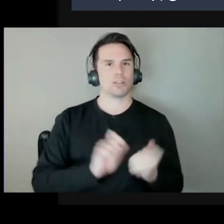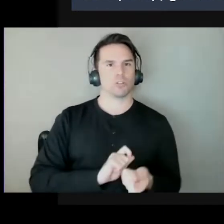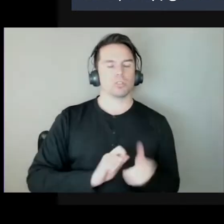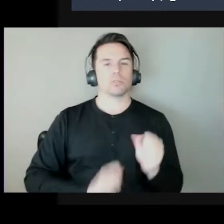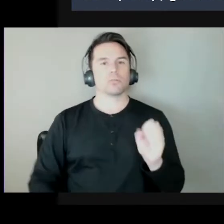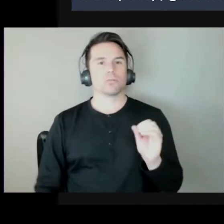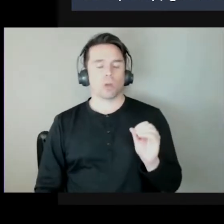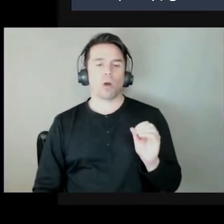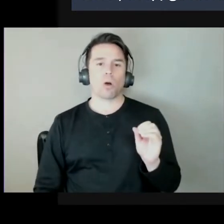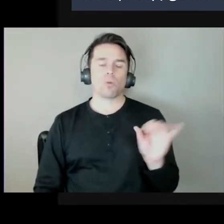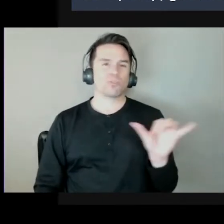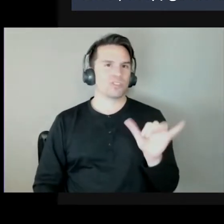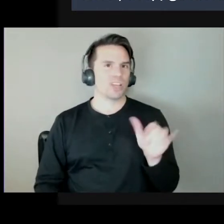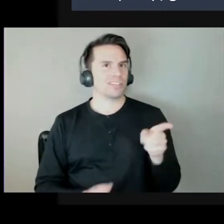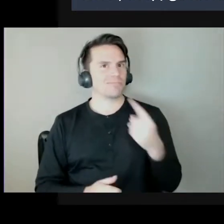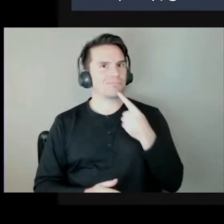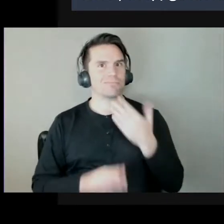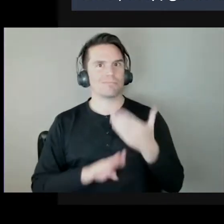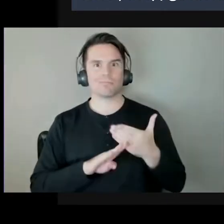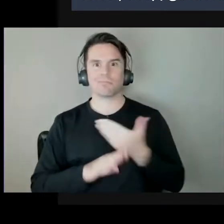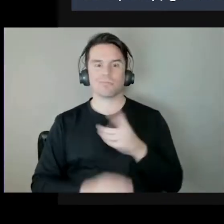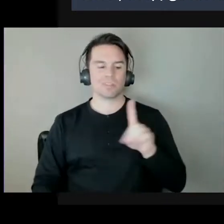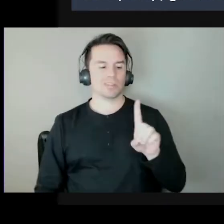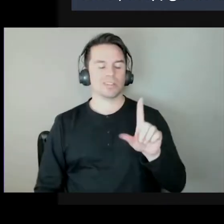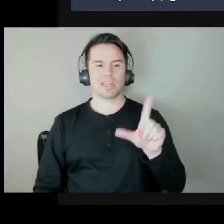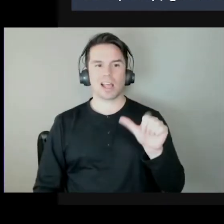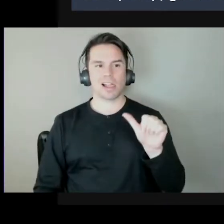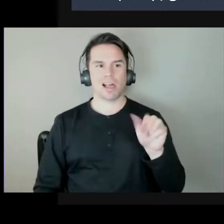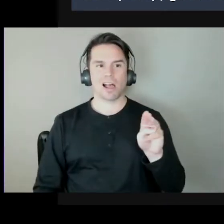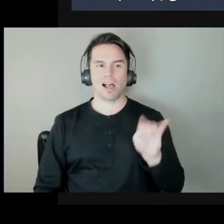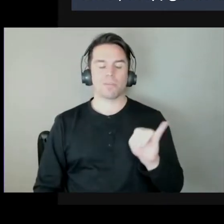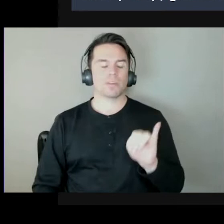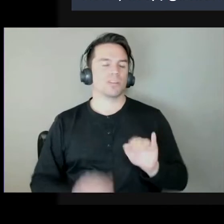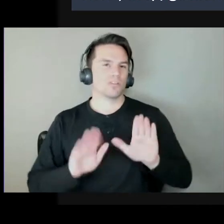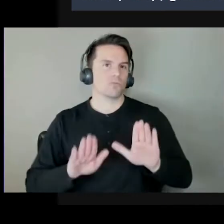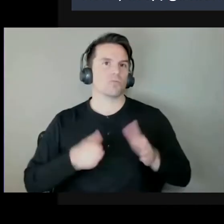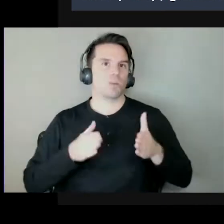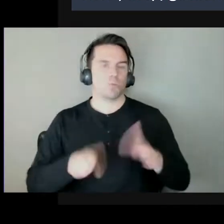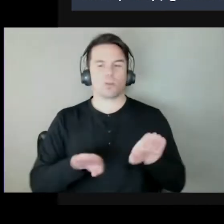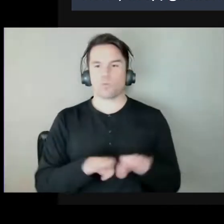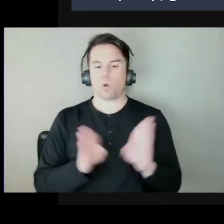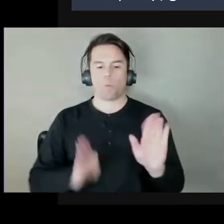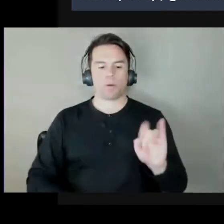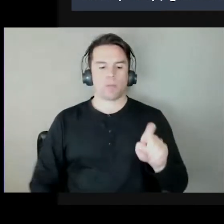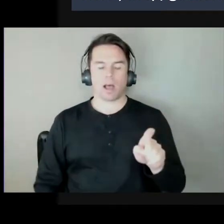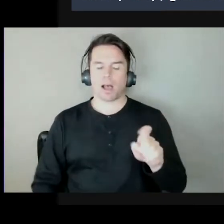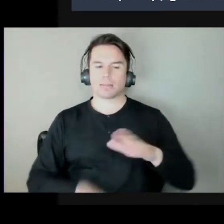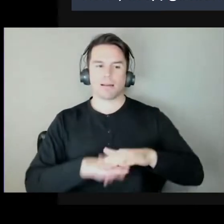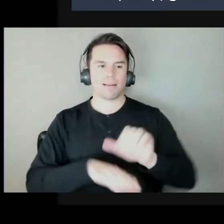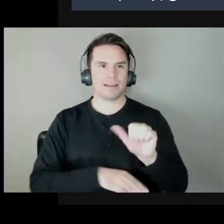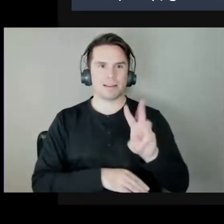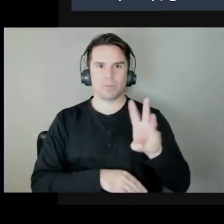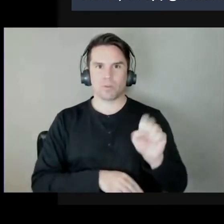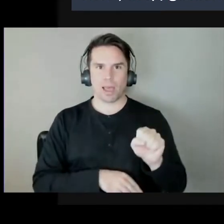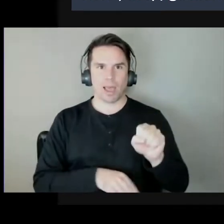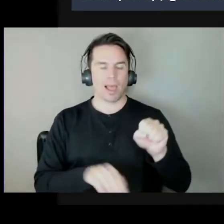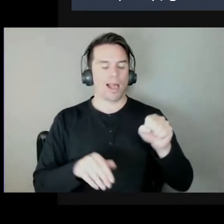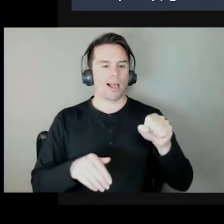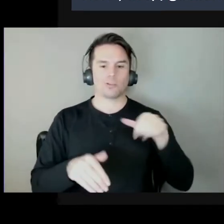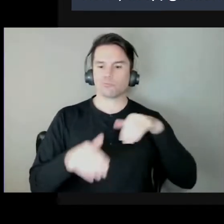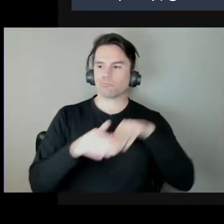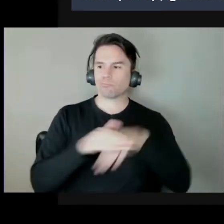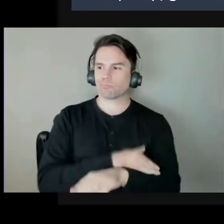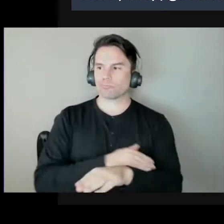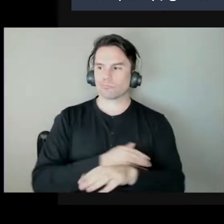saying, the DLAMI is just a great way to open up a box on AWS where you can just get in and start writing TensorFlow